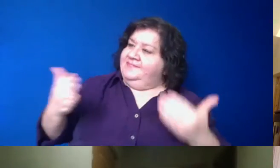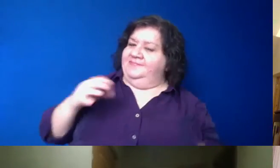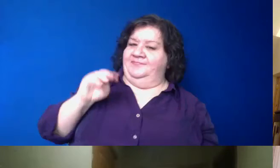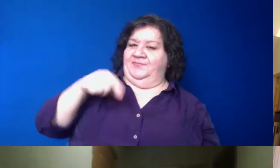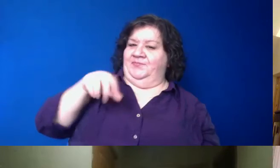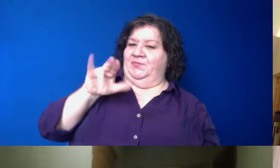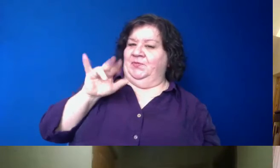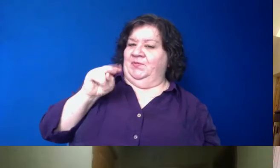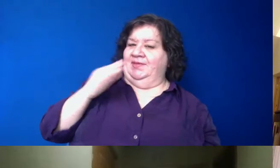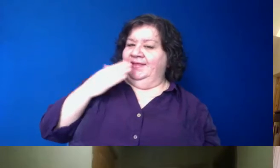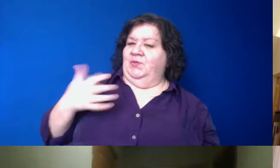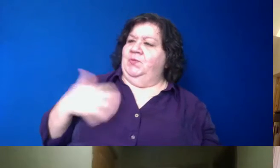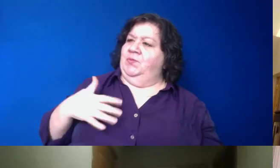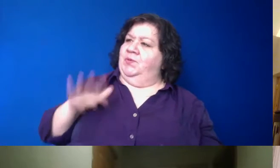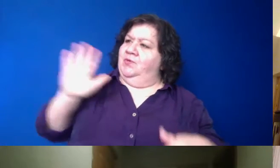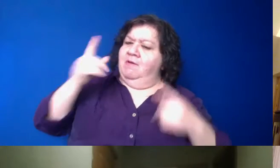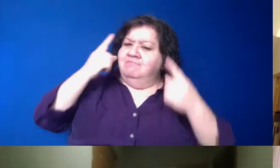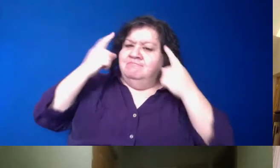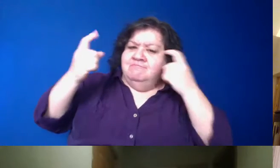your work as a special rapporteur.